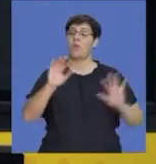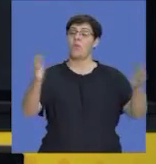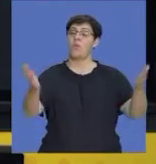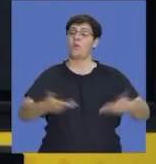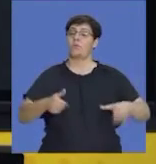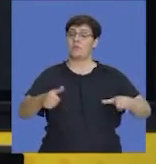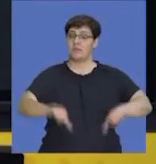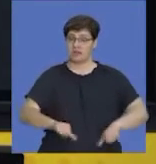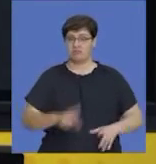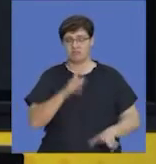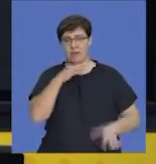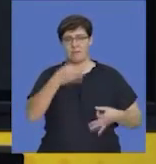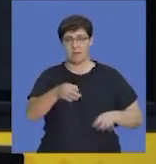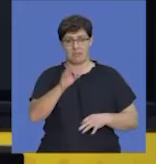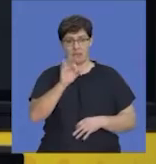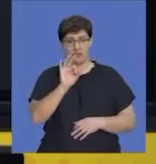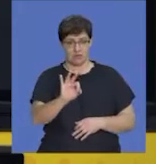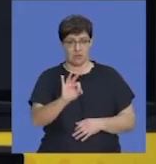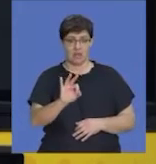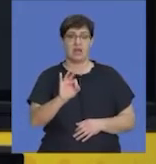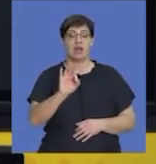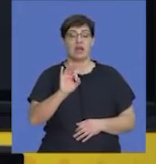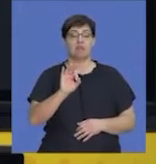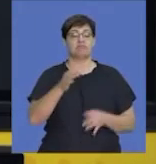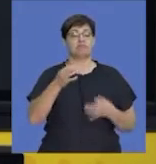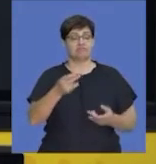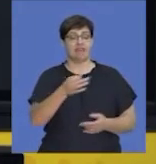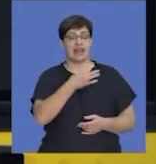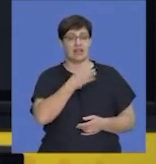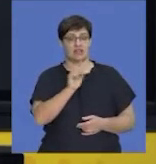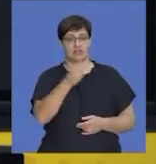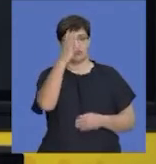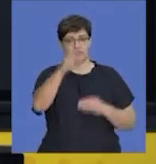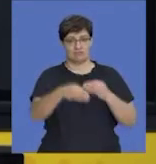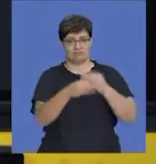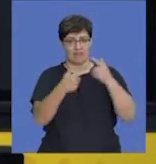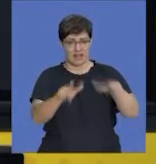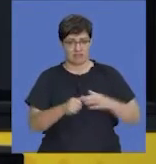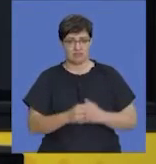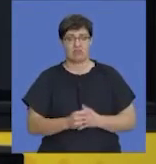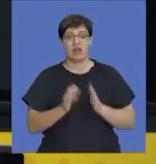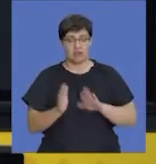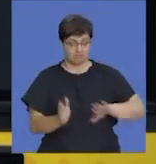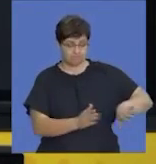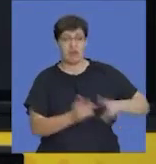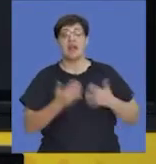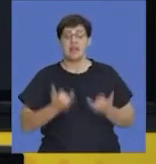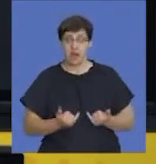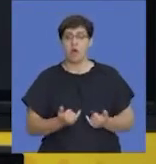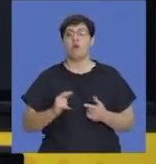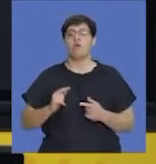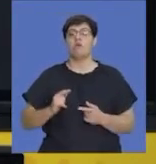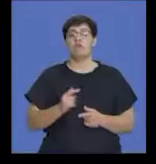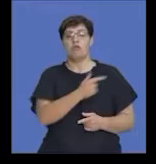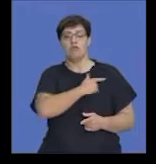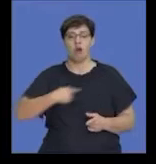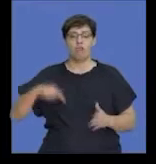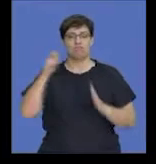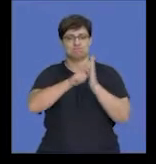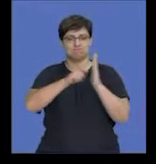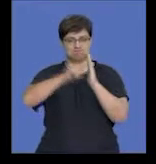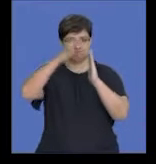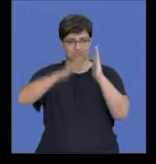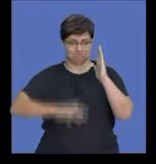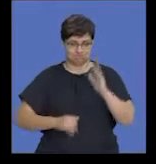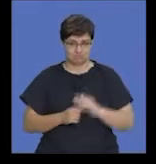guys. Let's get back to paper 3, English First Additional Language. And now we're going to look at the longer transactional writing. Okay, so